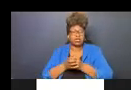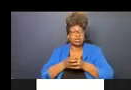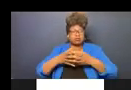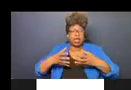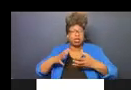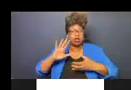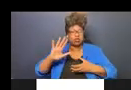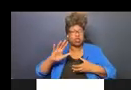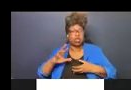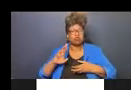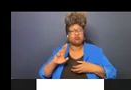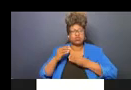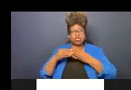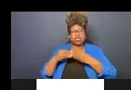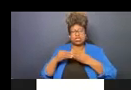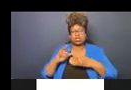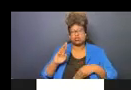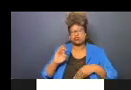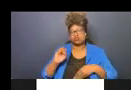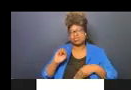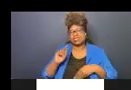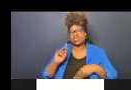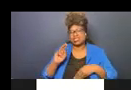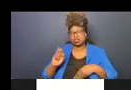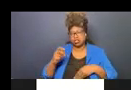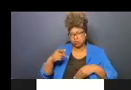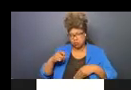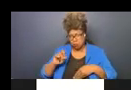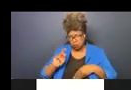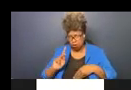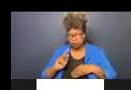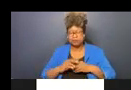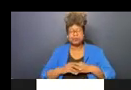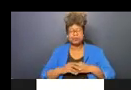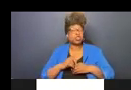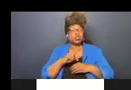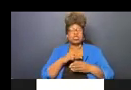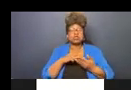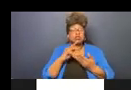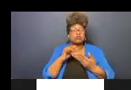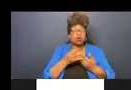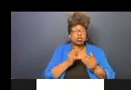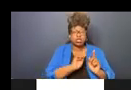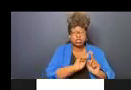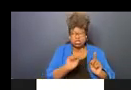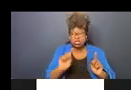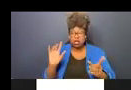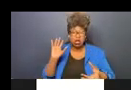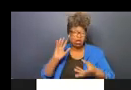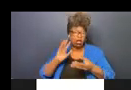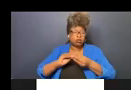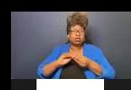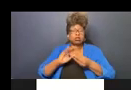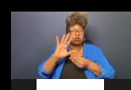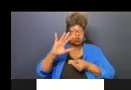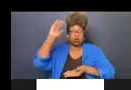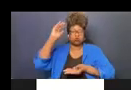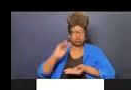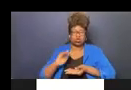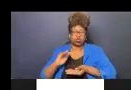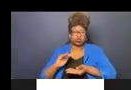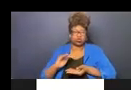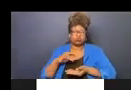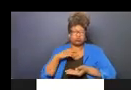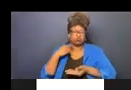park. These projects together will reduce risk to hundreds of people.